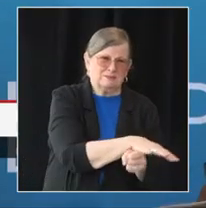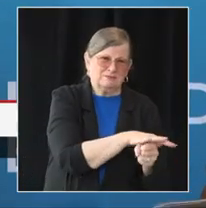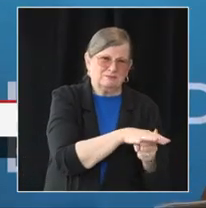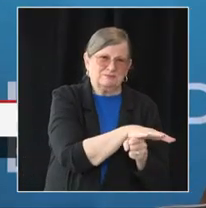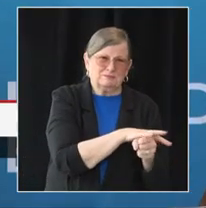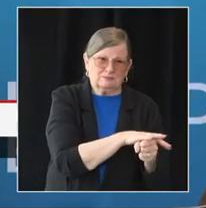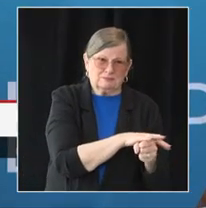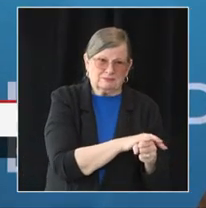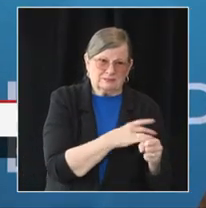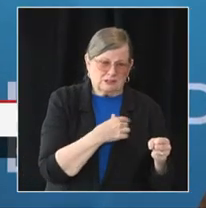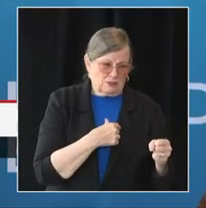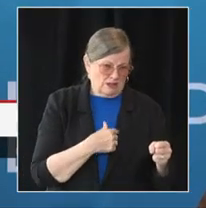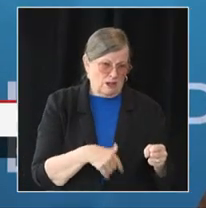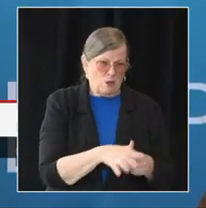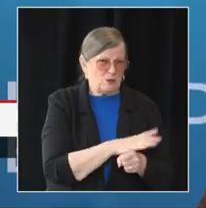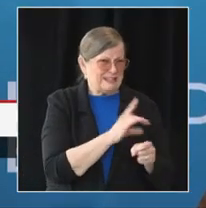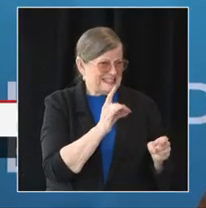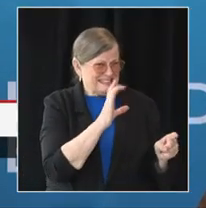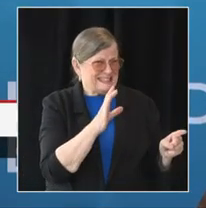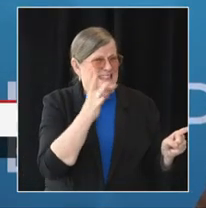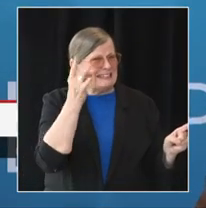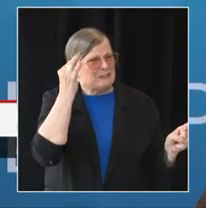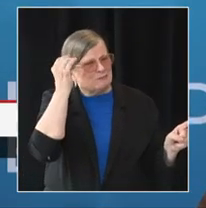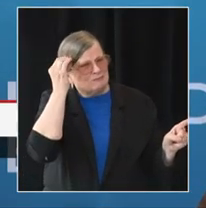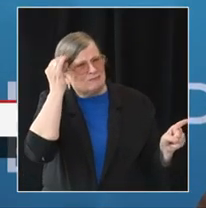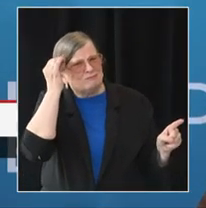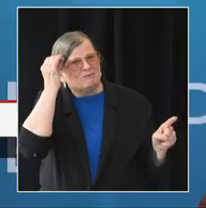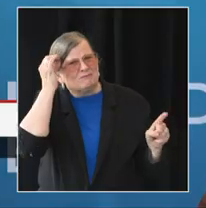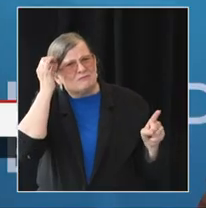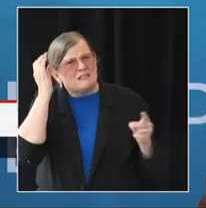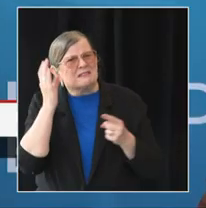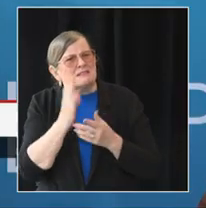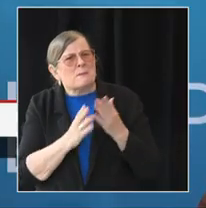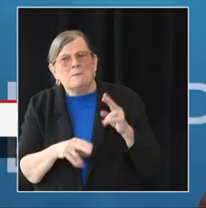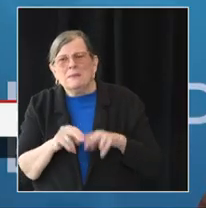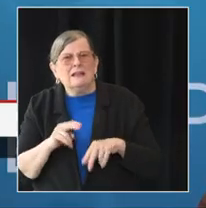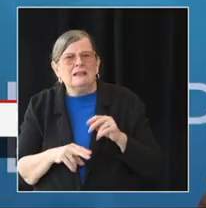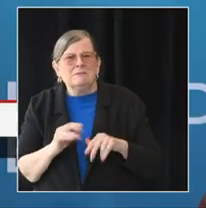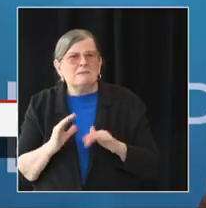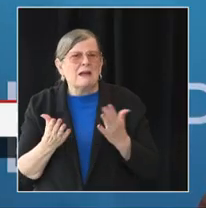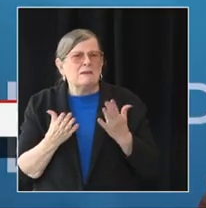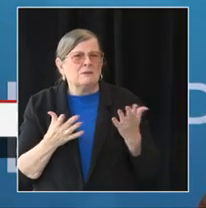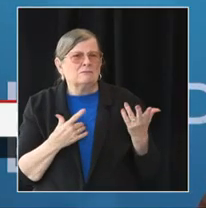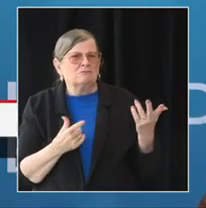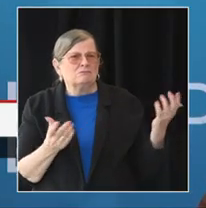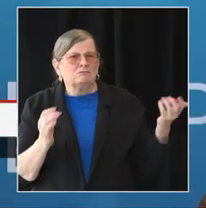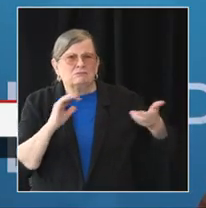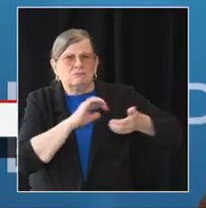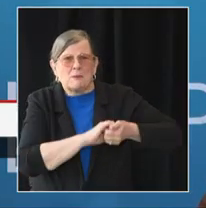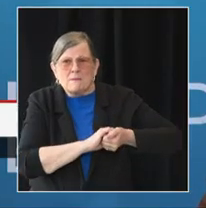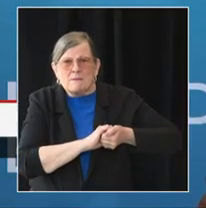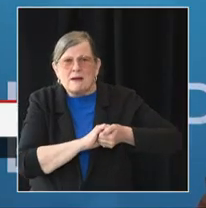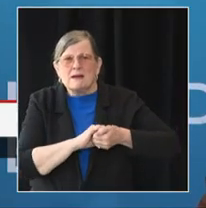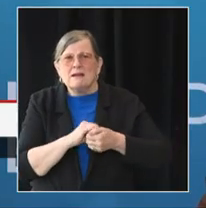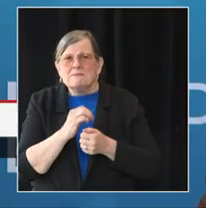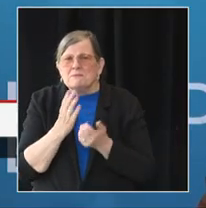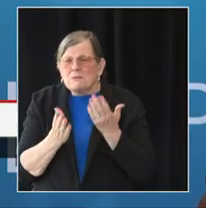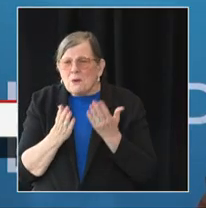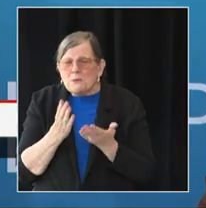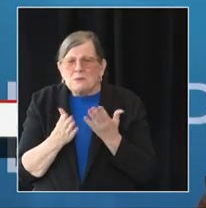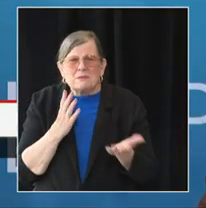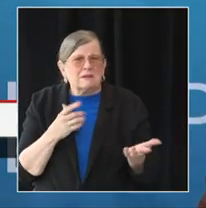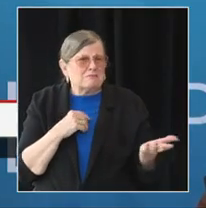we think would be interesting to help vision around, and